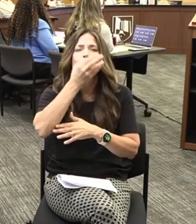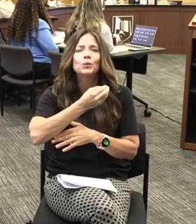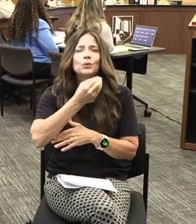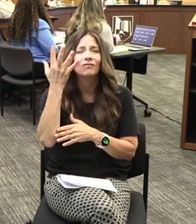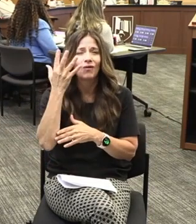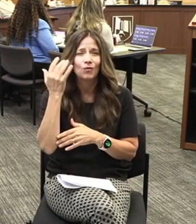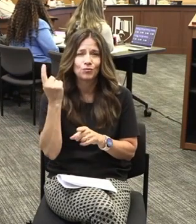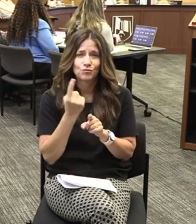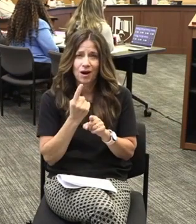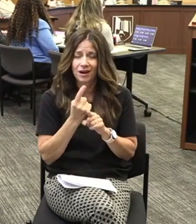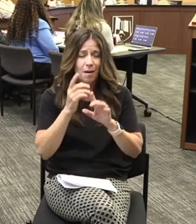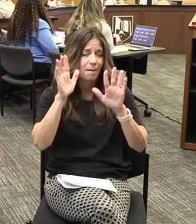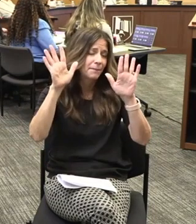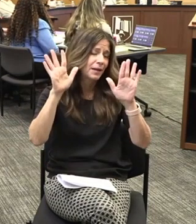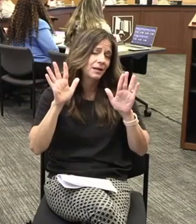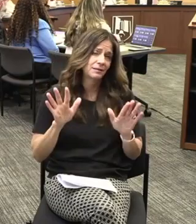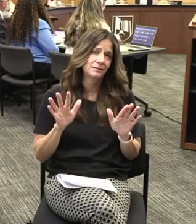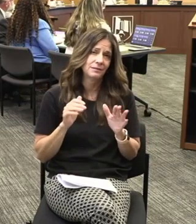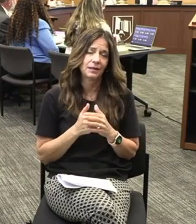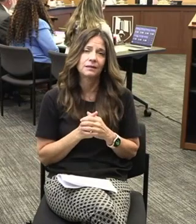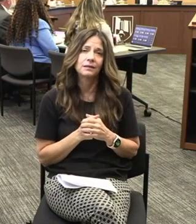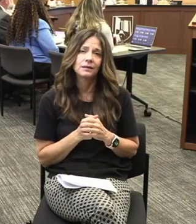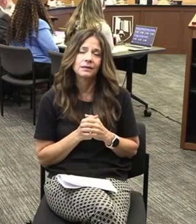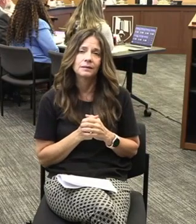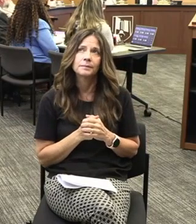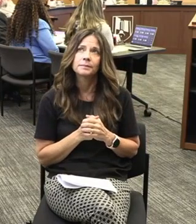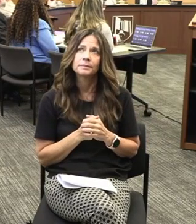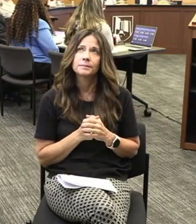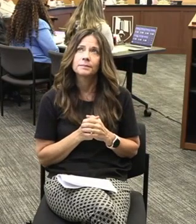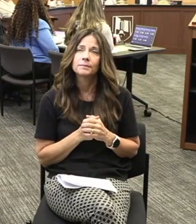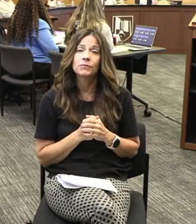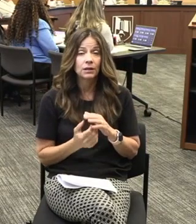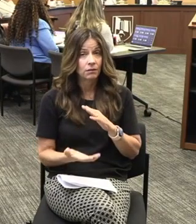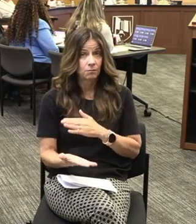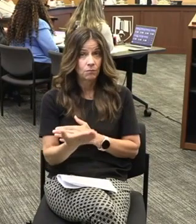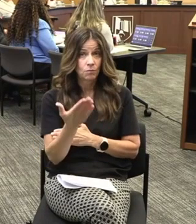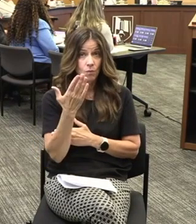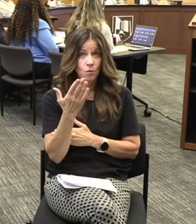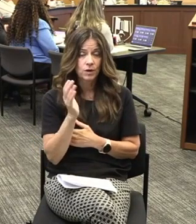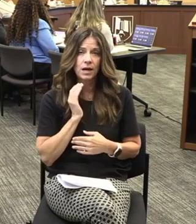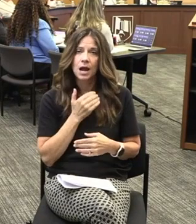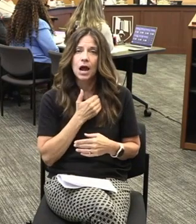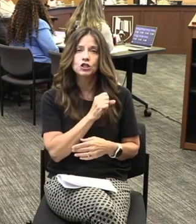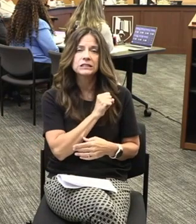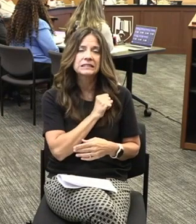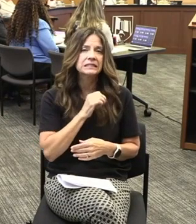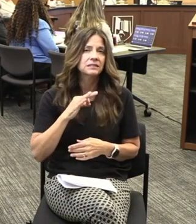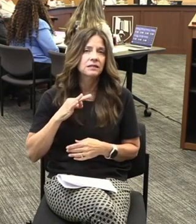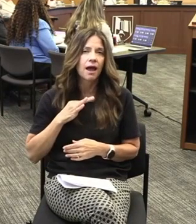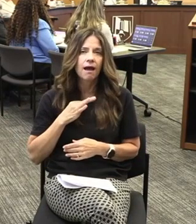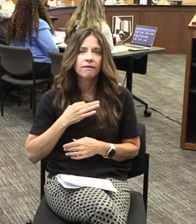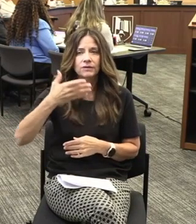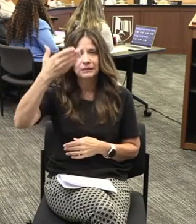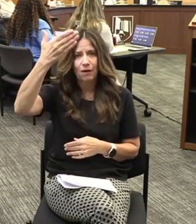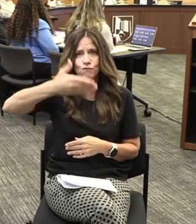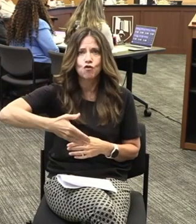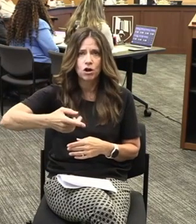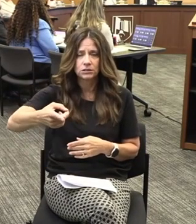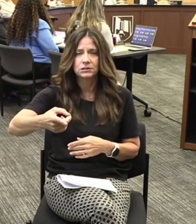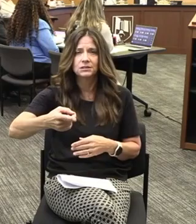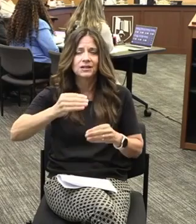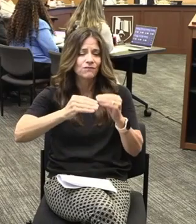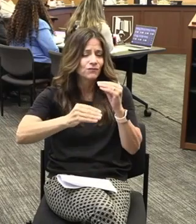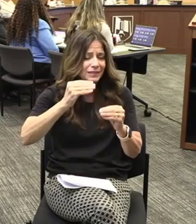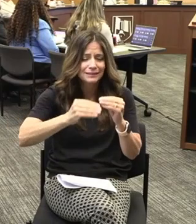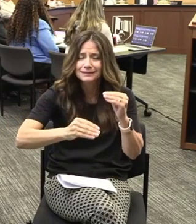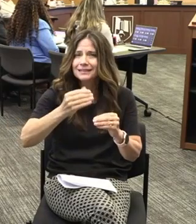looks amazing. And, in the morning, our staff is out front fixing all